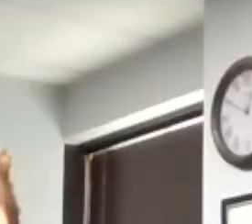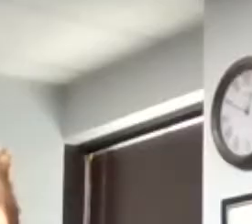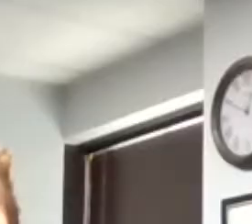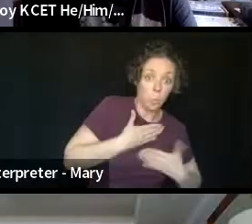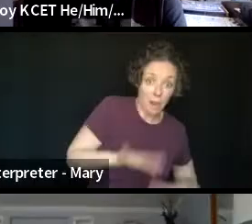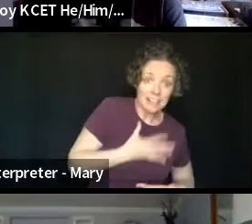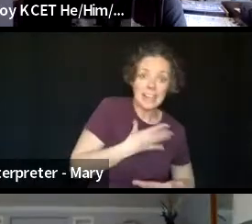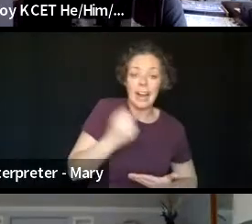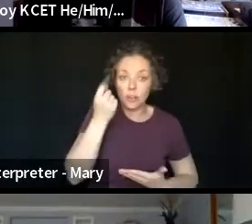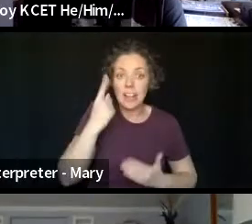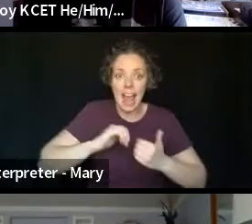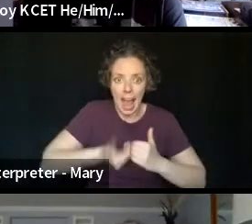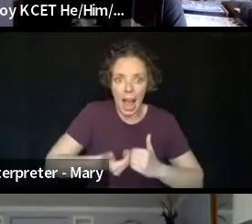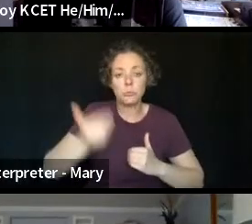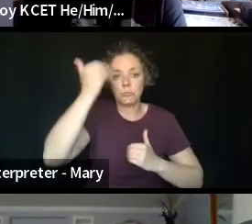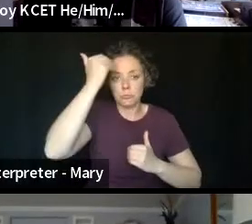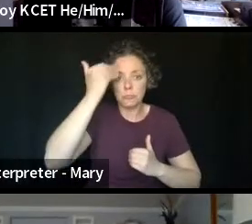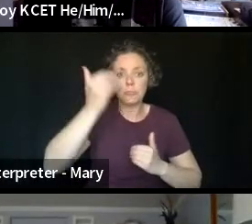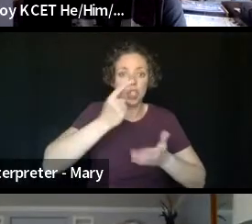and